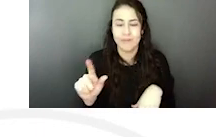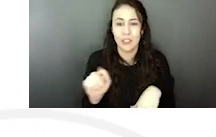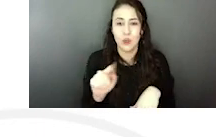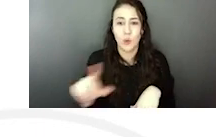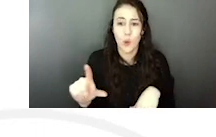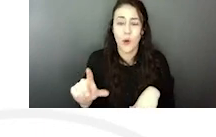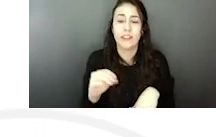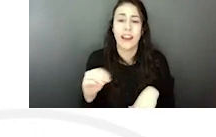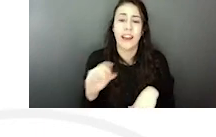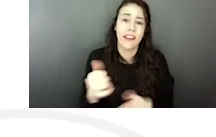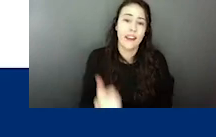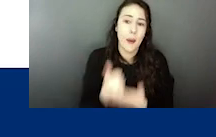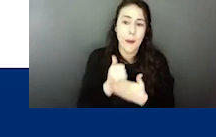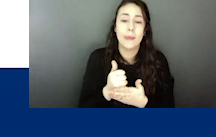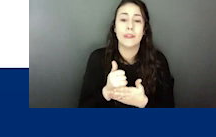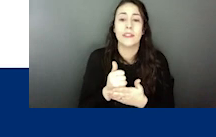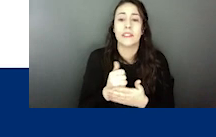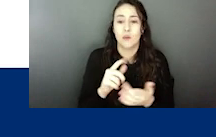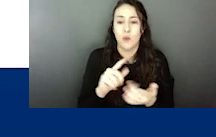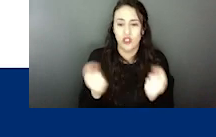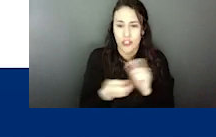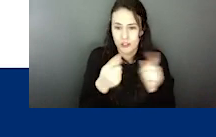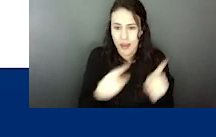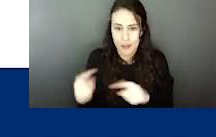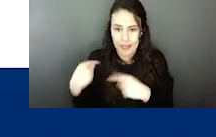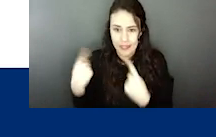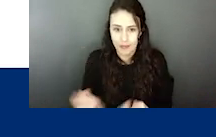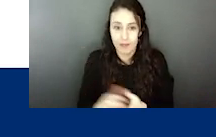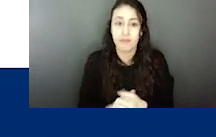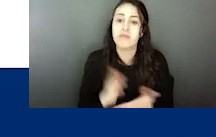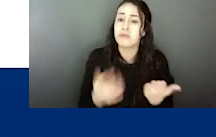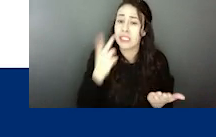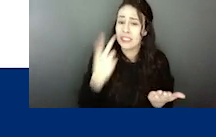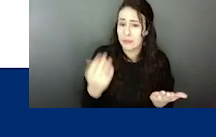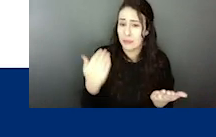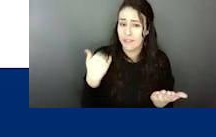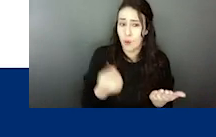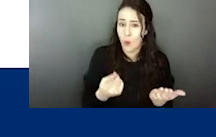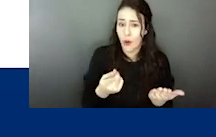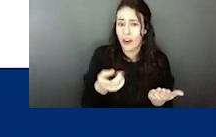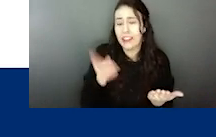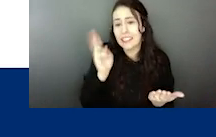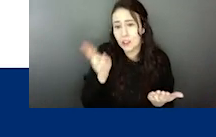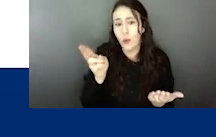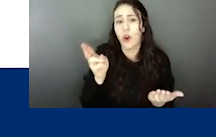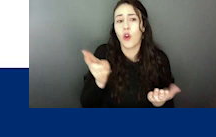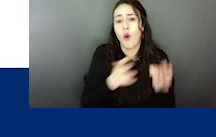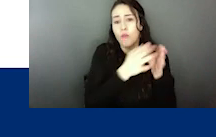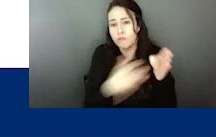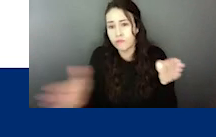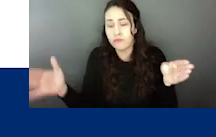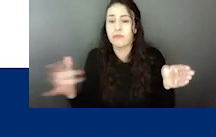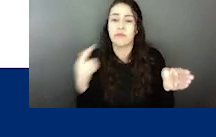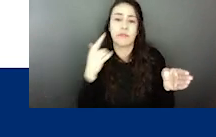that are taking place. So you may have seen this before at some time. This is sort of historical headcount for the California